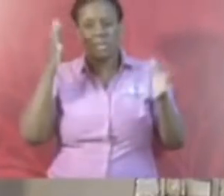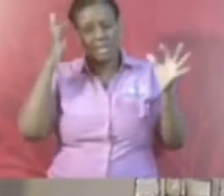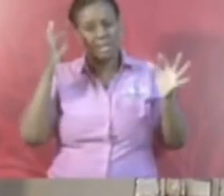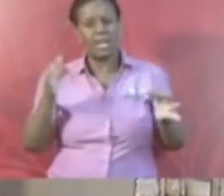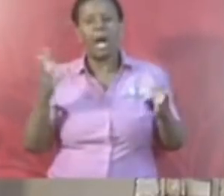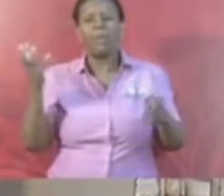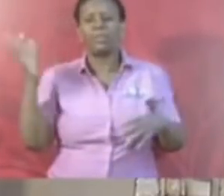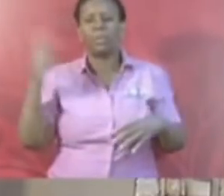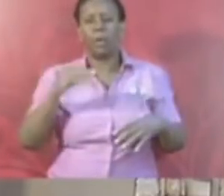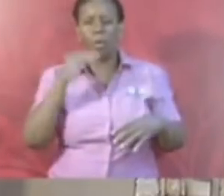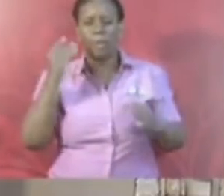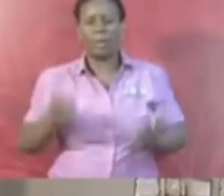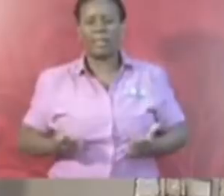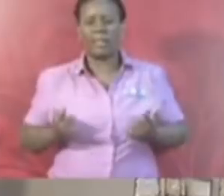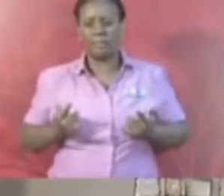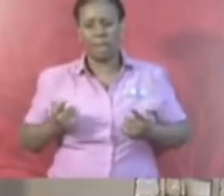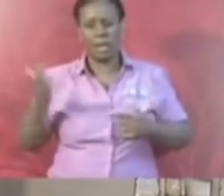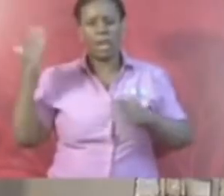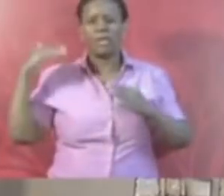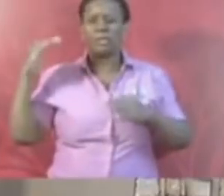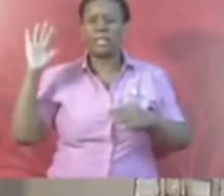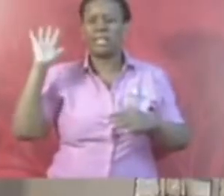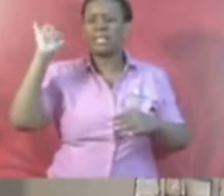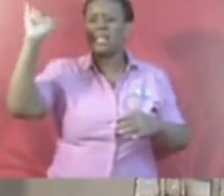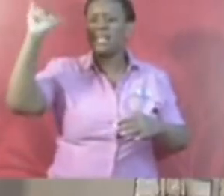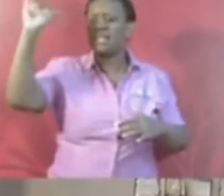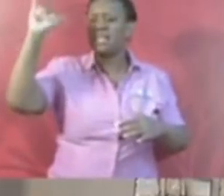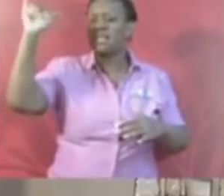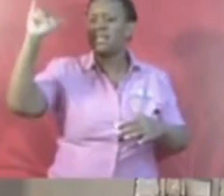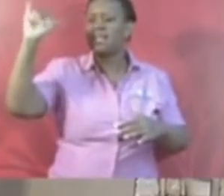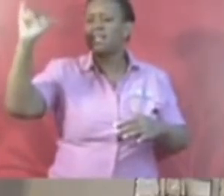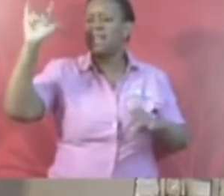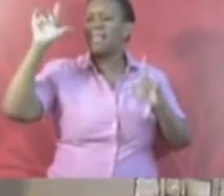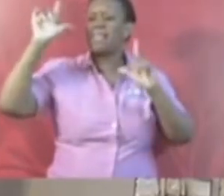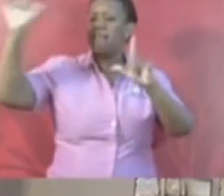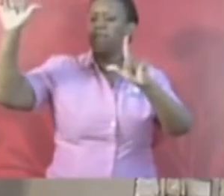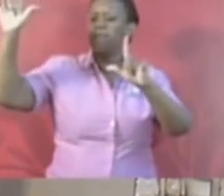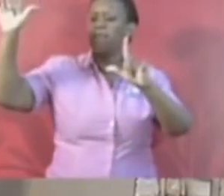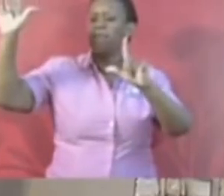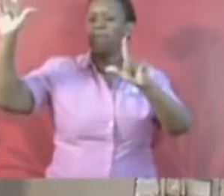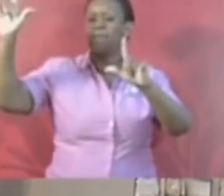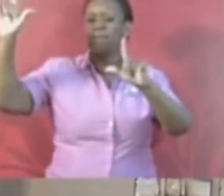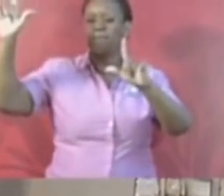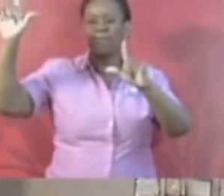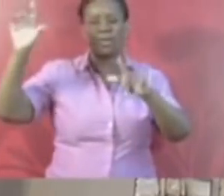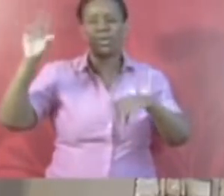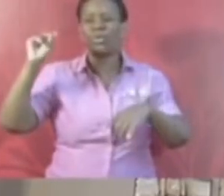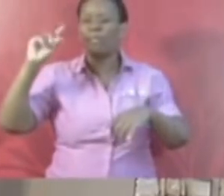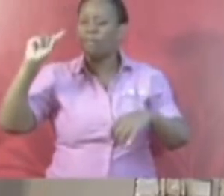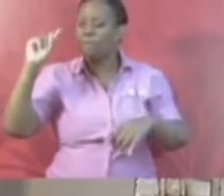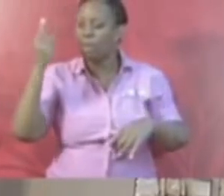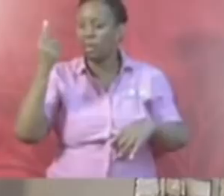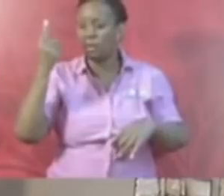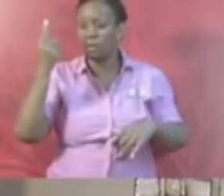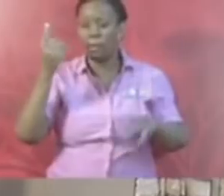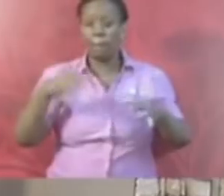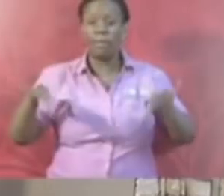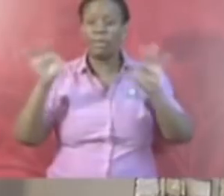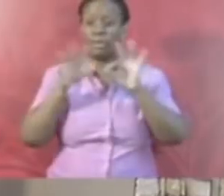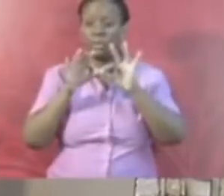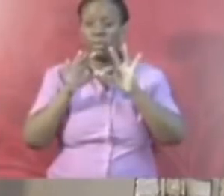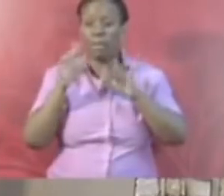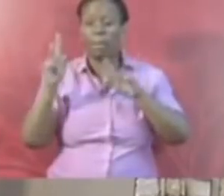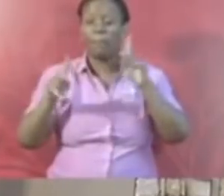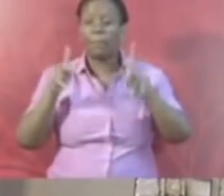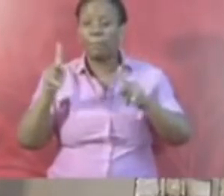return home. They are not going to be the priority. Our priority is getting back our nationals who were stuck abroad, who had gone abroad before